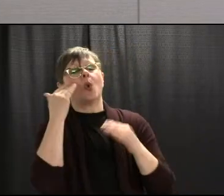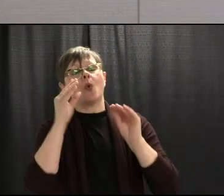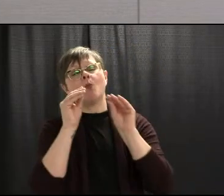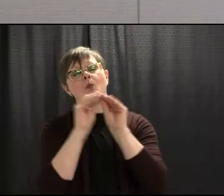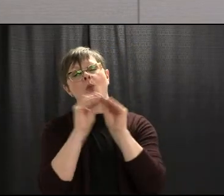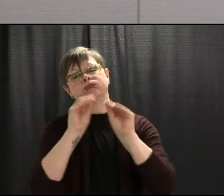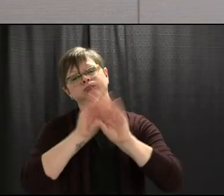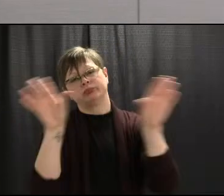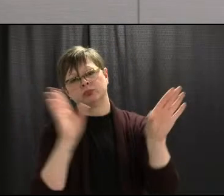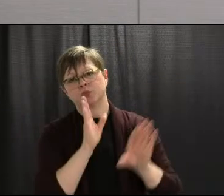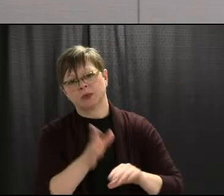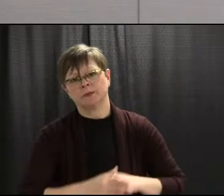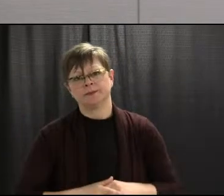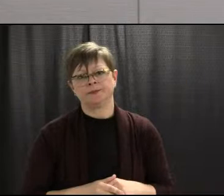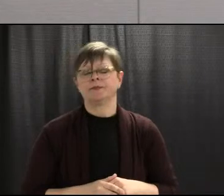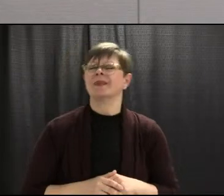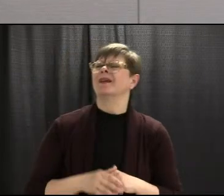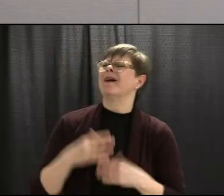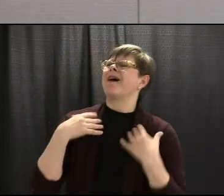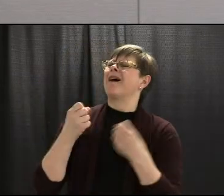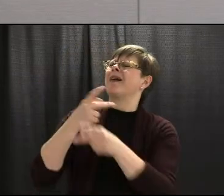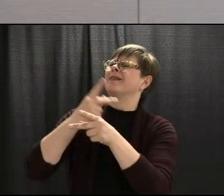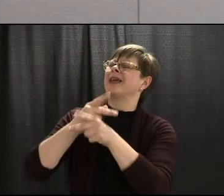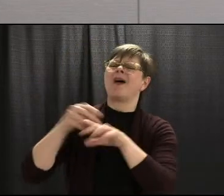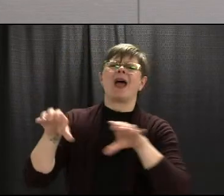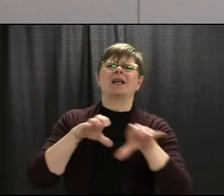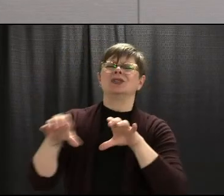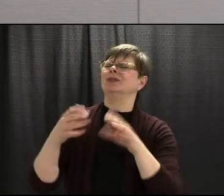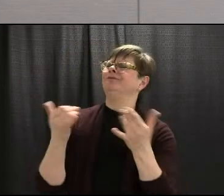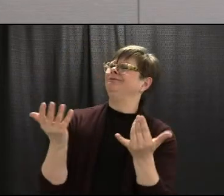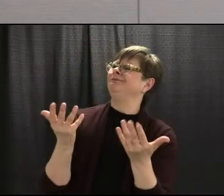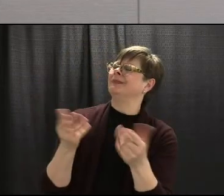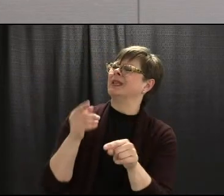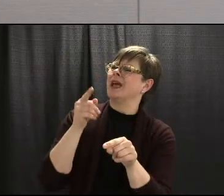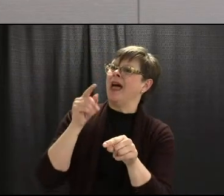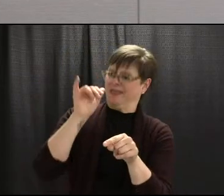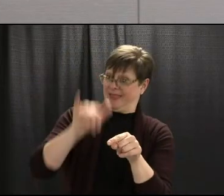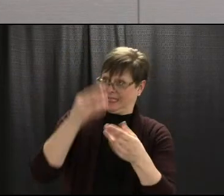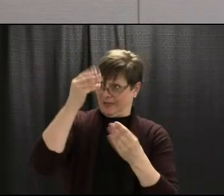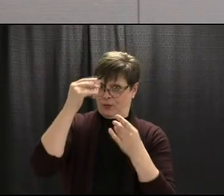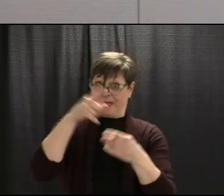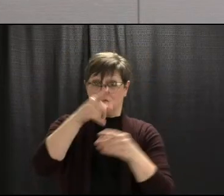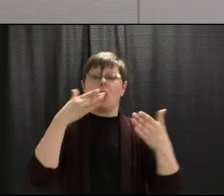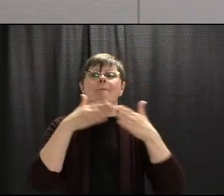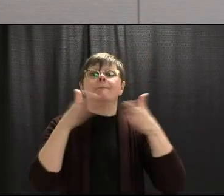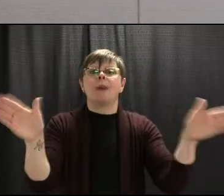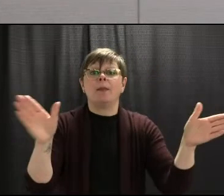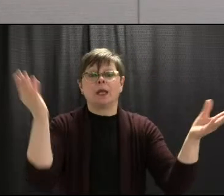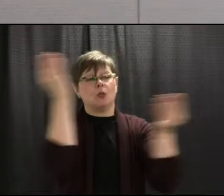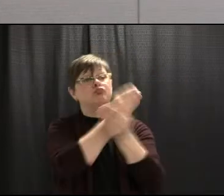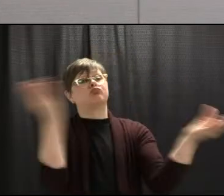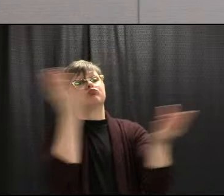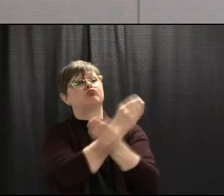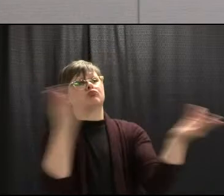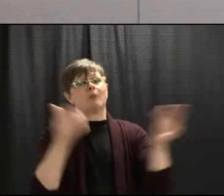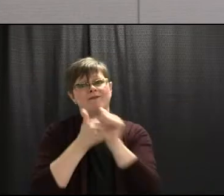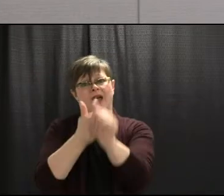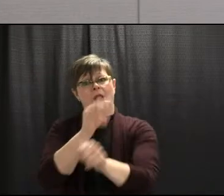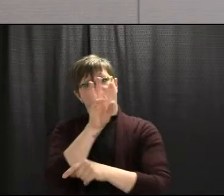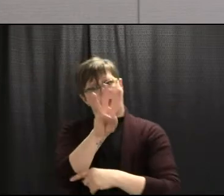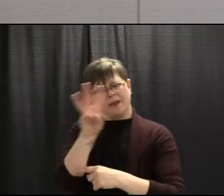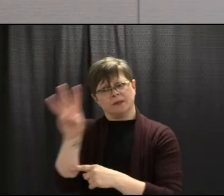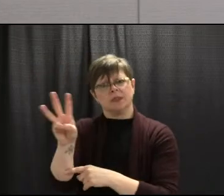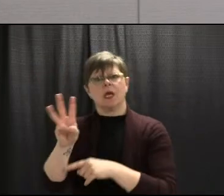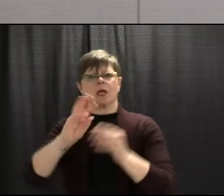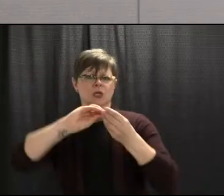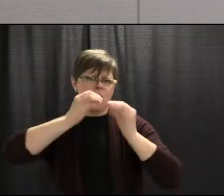action, just wondering, do you think that laying this information out like this publicly and tracking this information, that it will